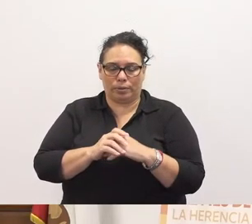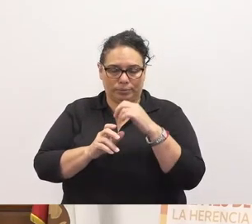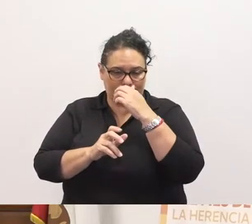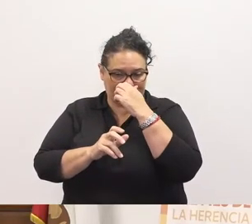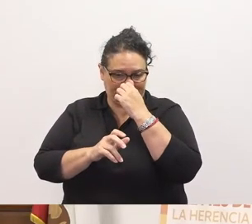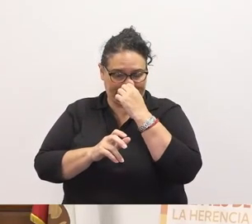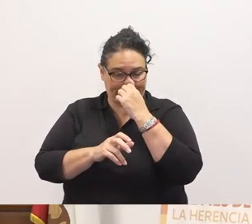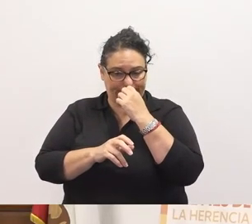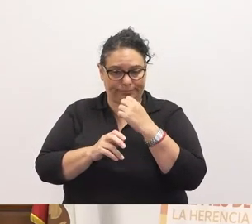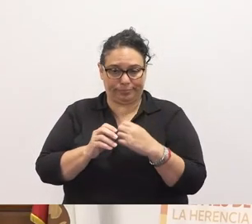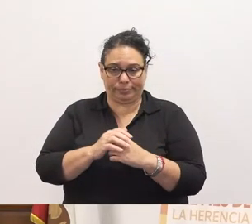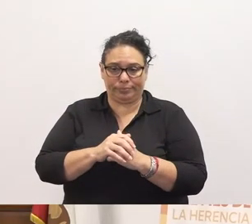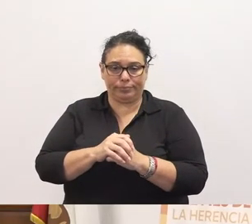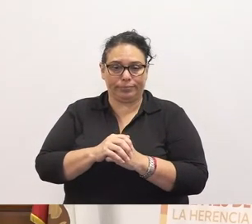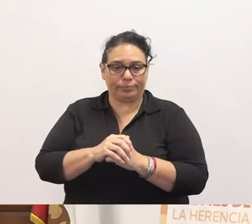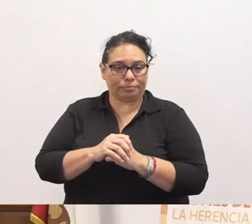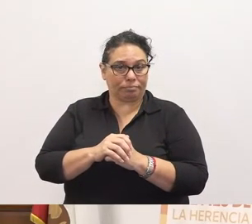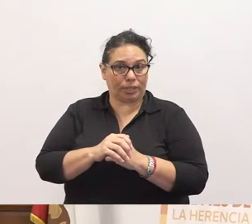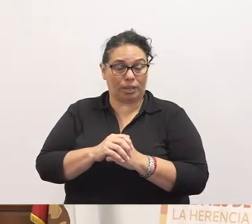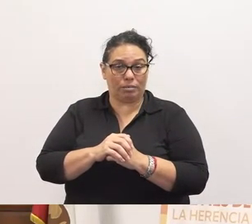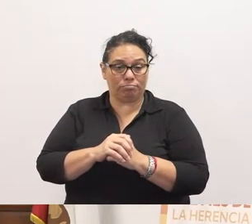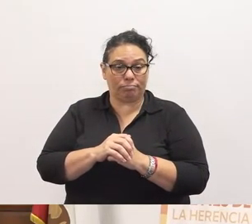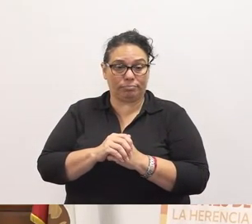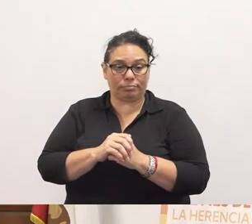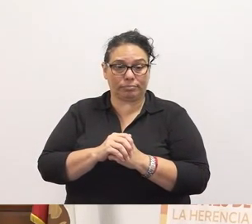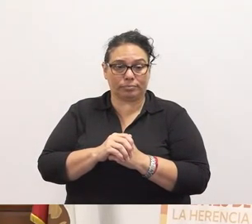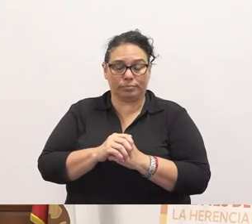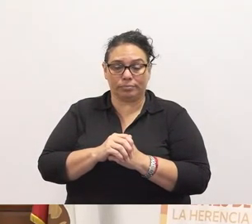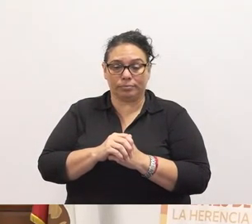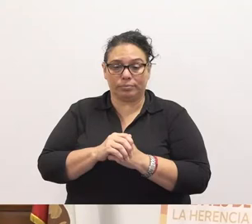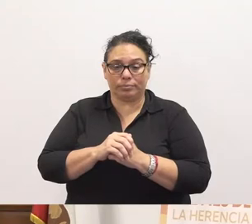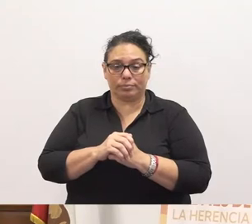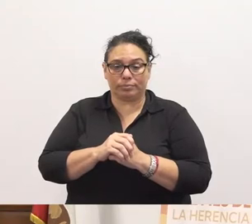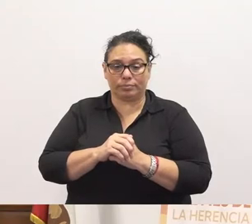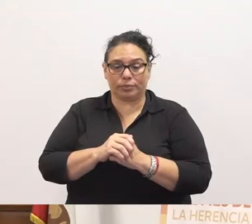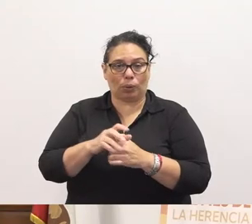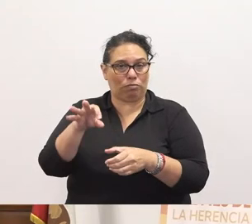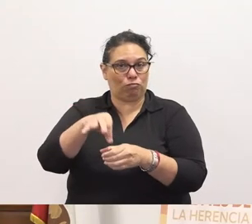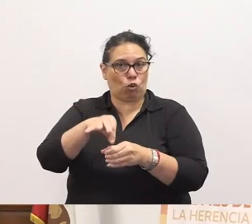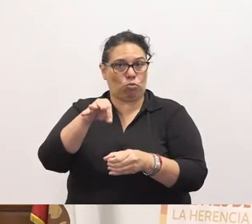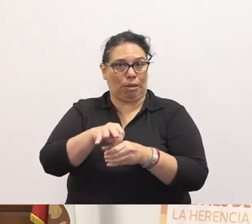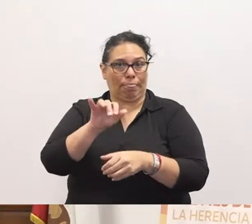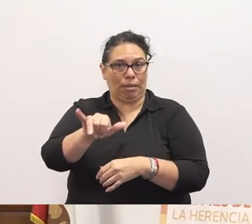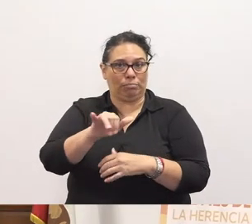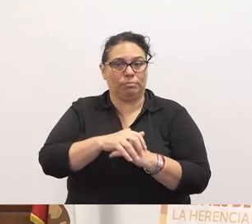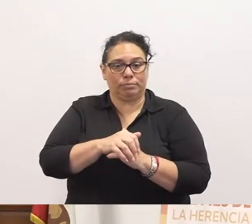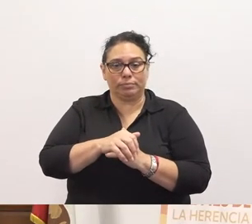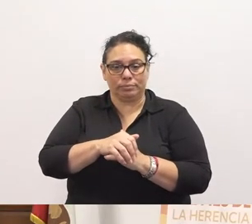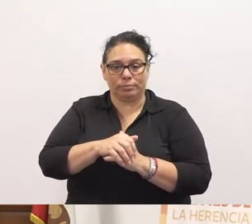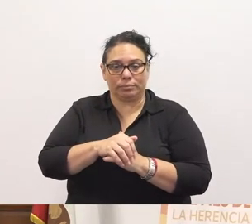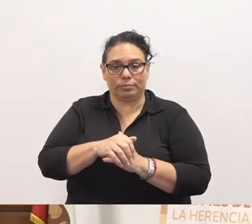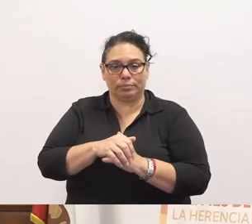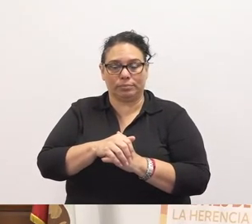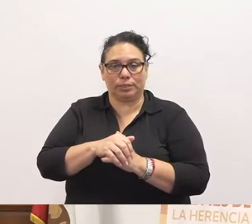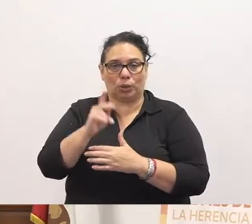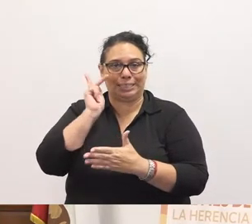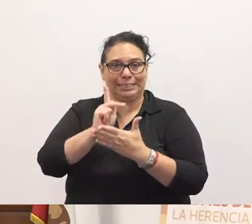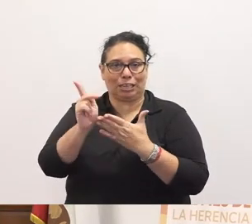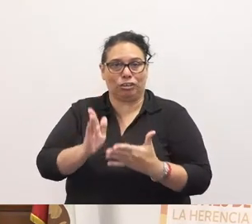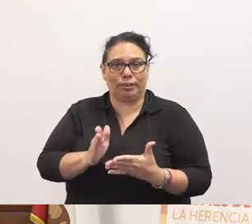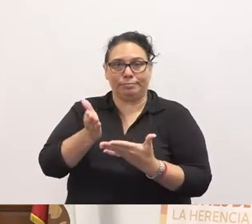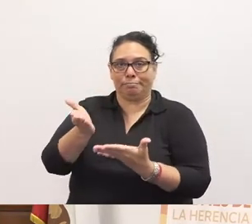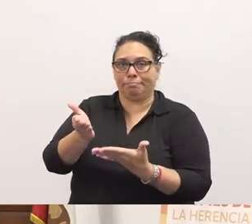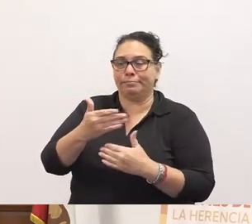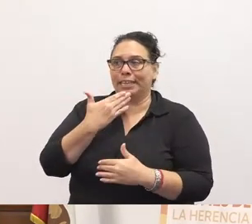Okay, so we'll go ahead and take a vote on that. So, Madam Secretary. Thank